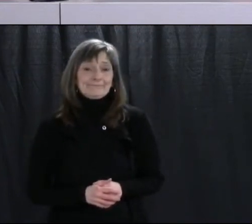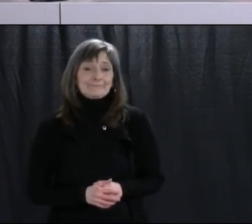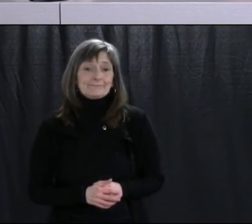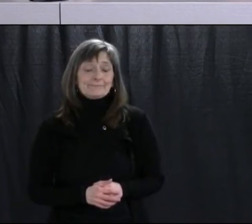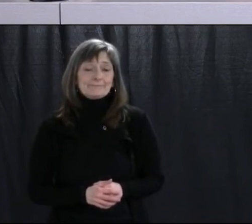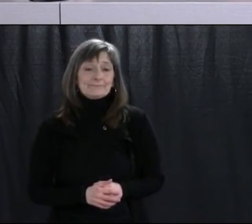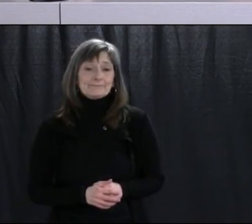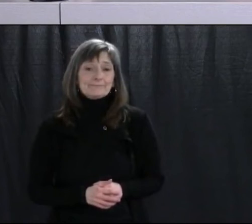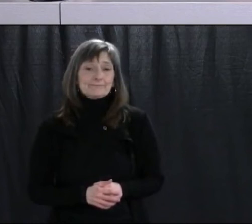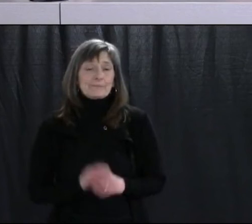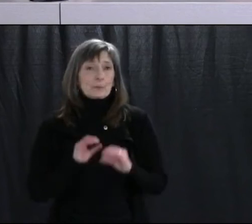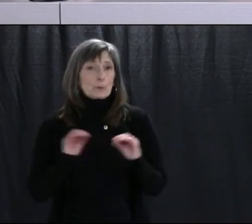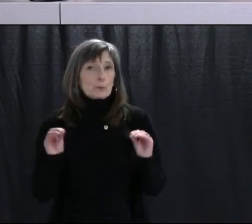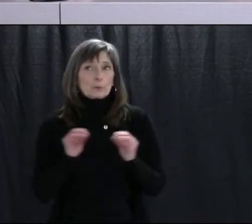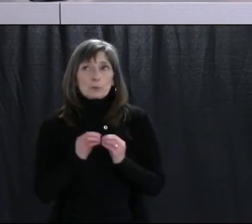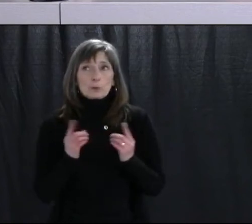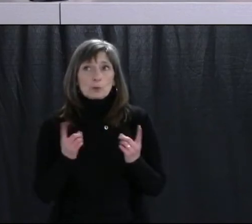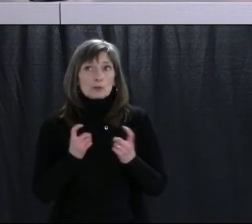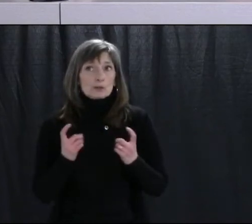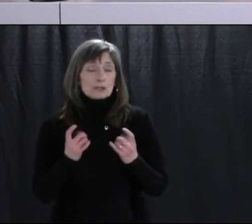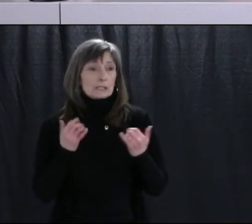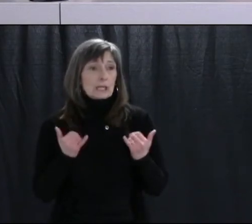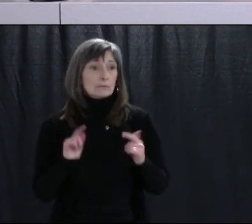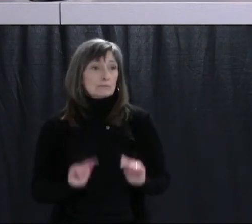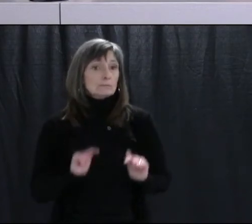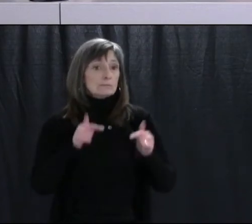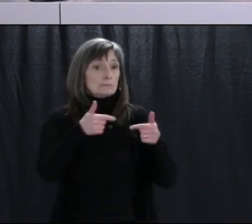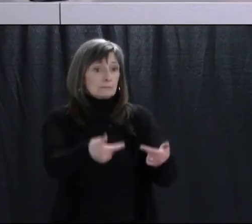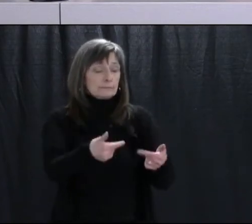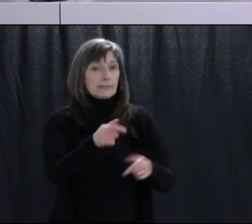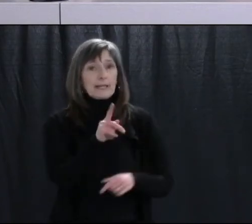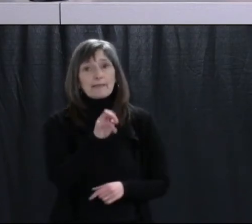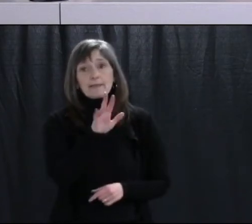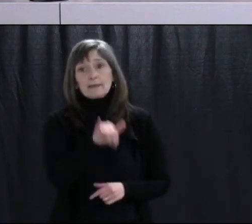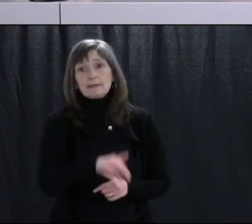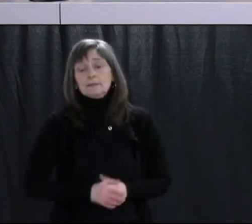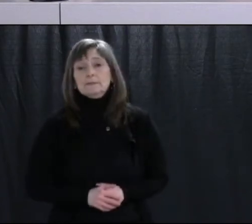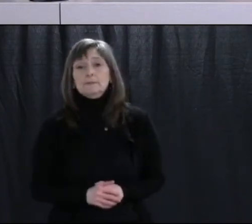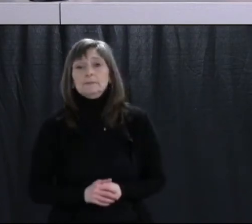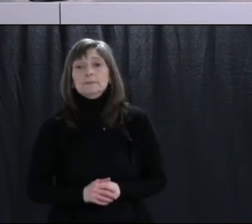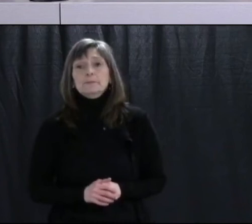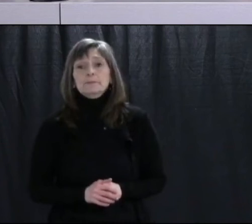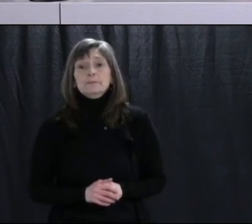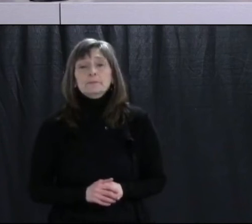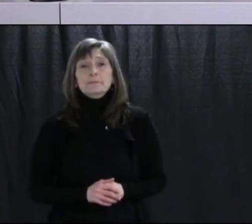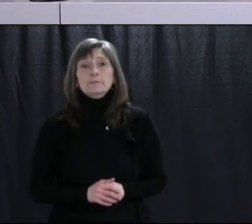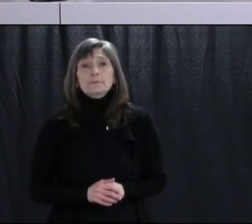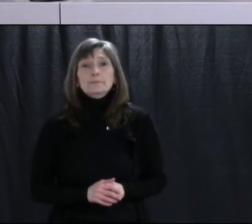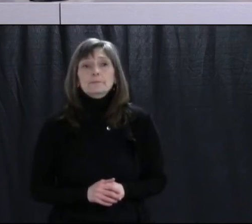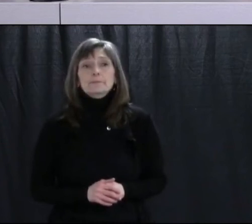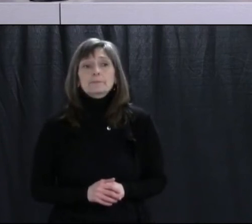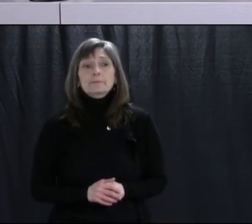Thank you. There are no further questions. I'd like to return the meeting to Ms. Kathy Dix-Payton. Please go ahead.